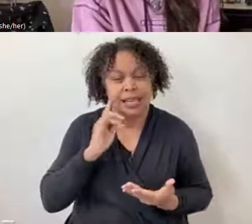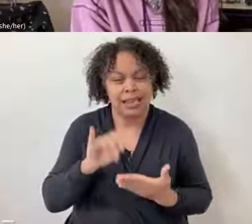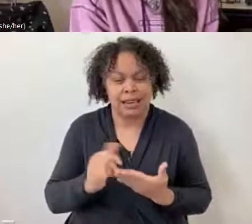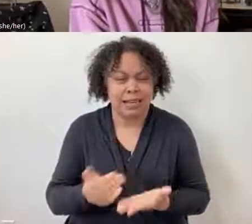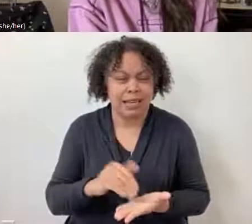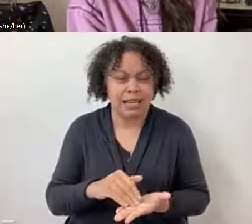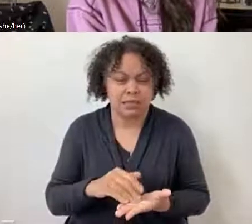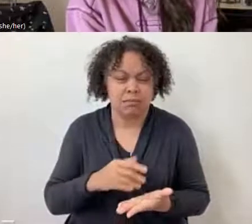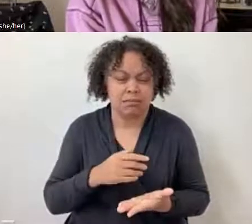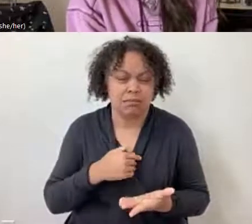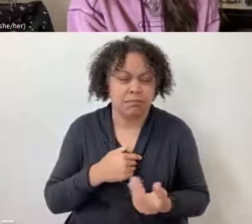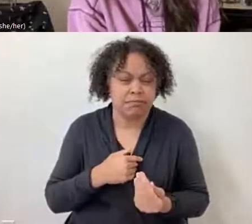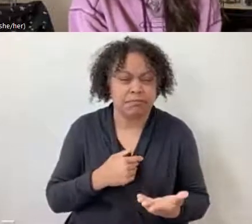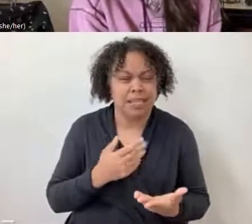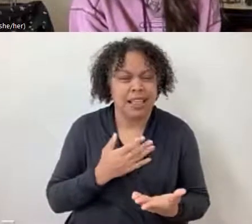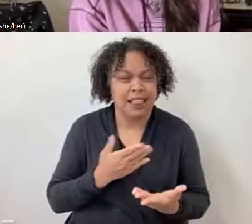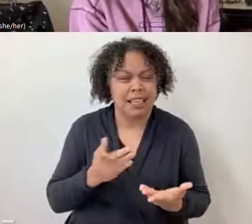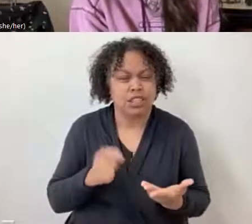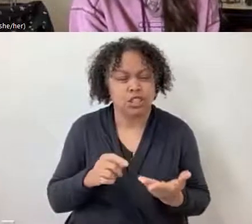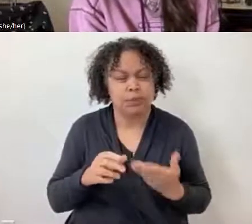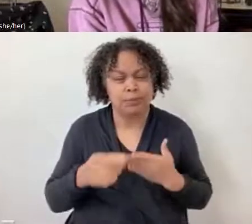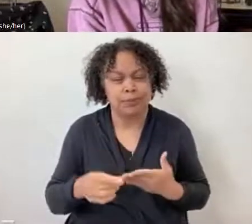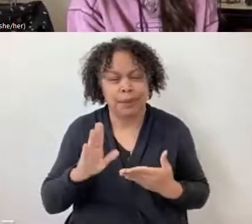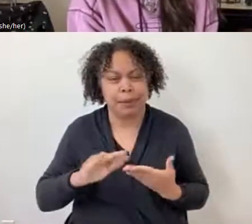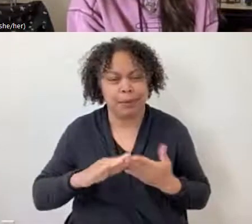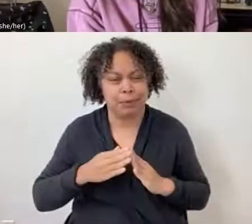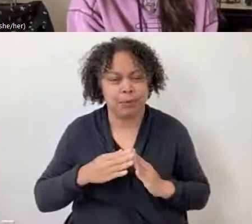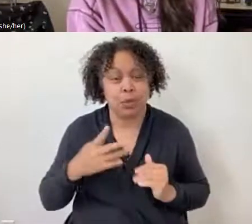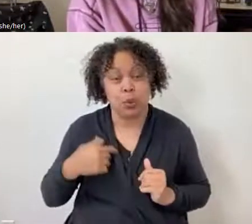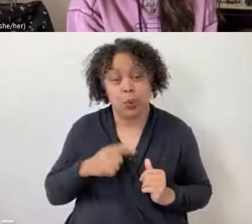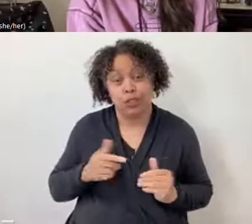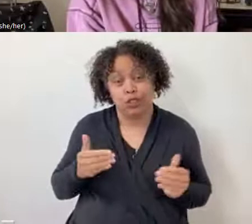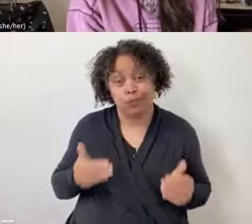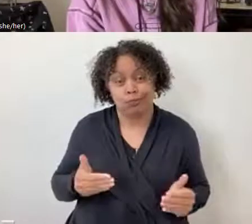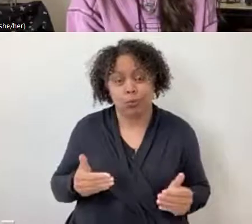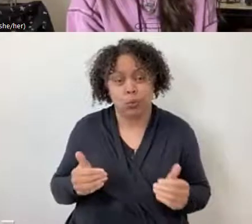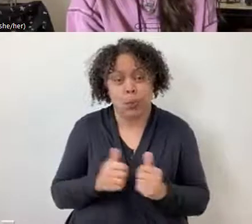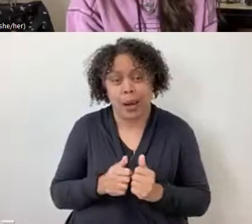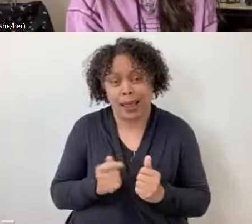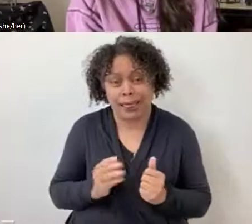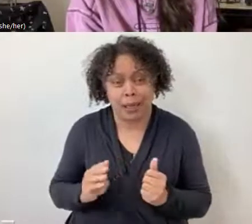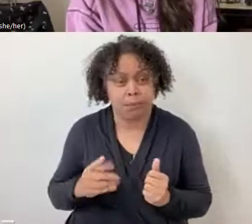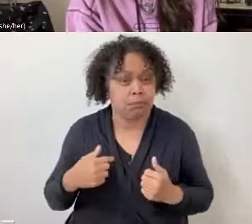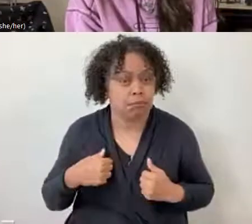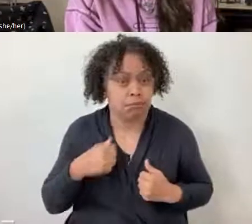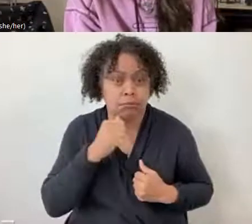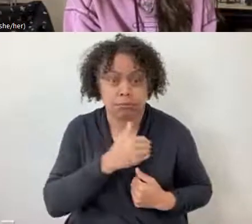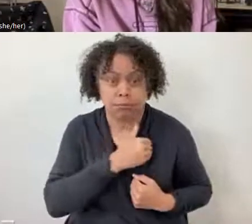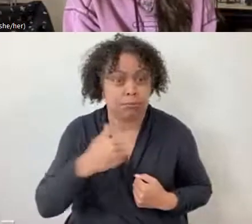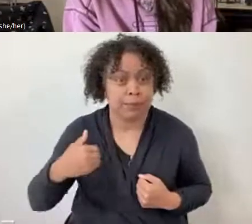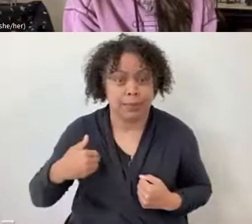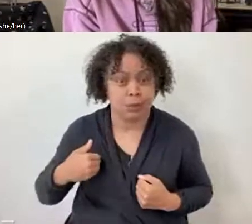I'll just stick with the fact that things should be community-led, and the rest of us should just walk alongside that community. I'm not a member